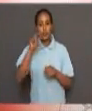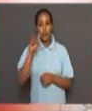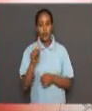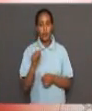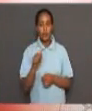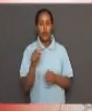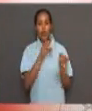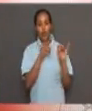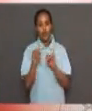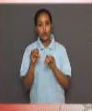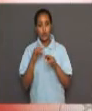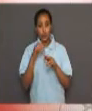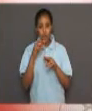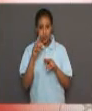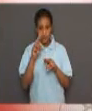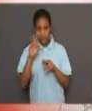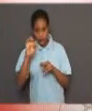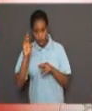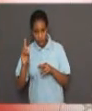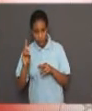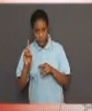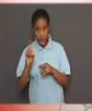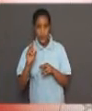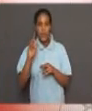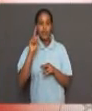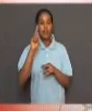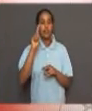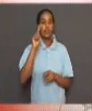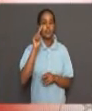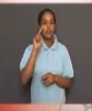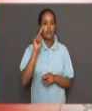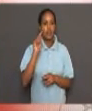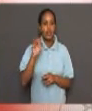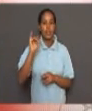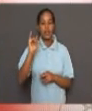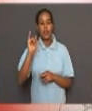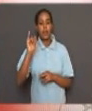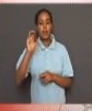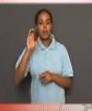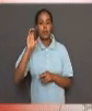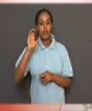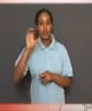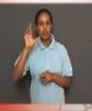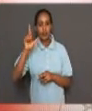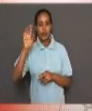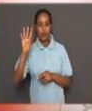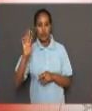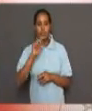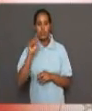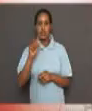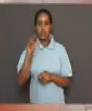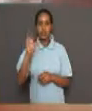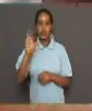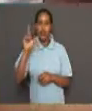Sodium also reduces titanium tetrachloride and zinc chloride to